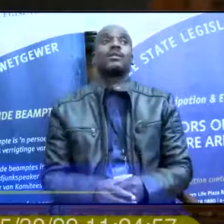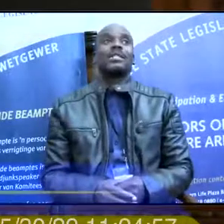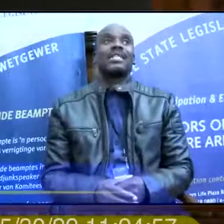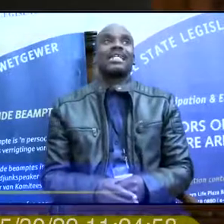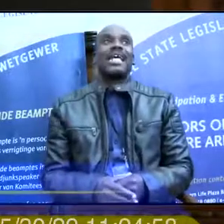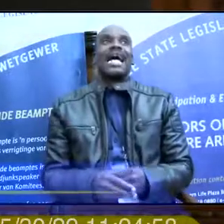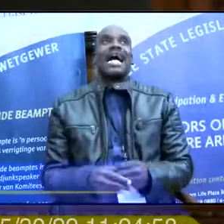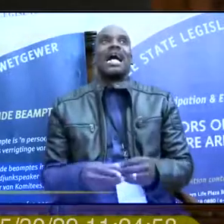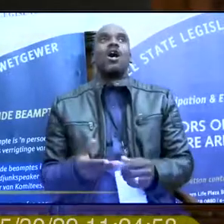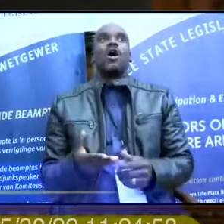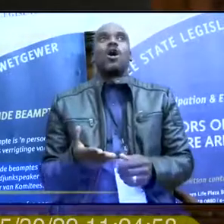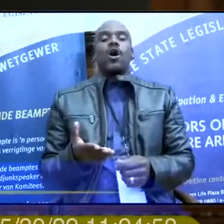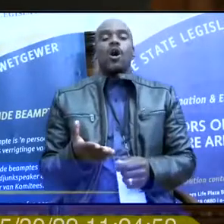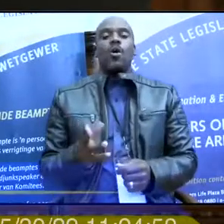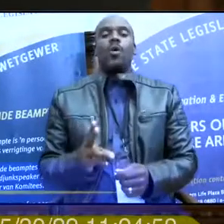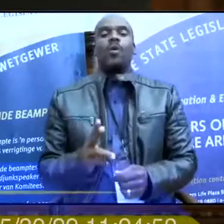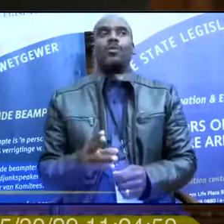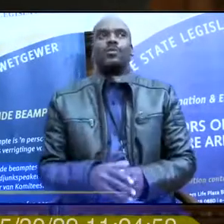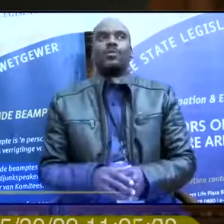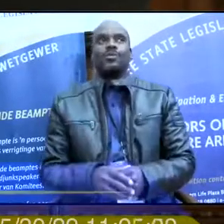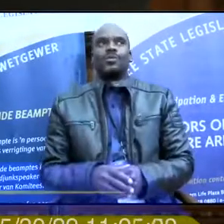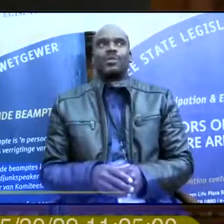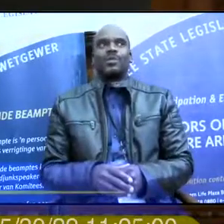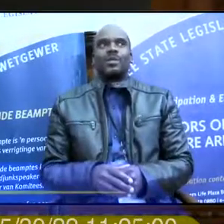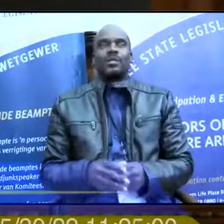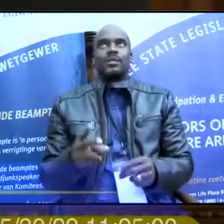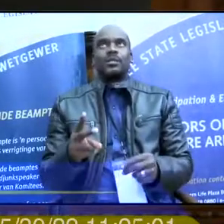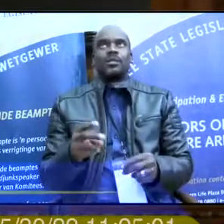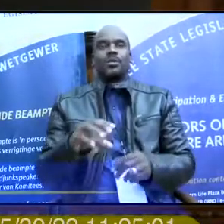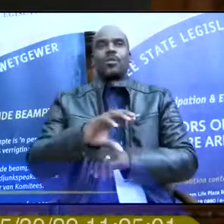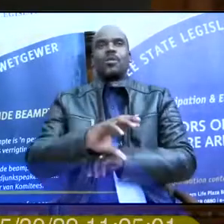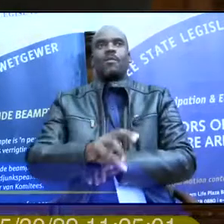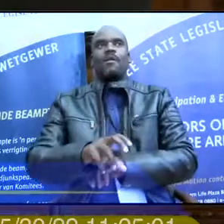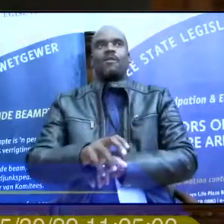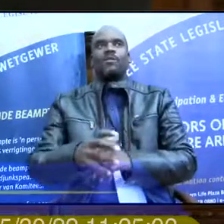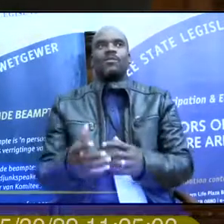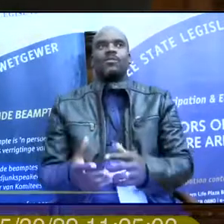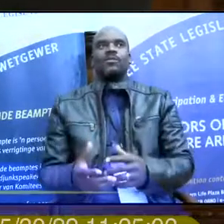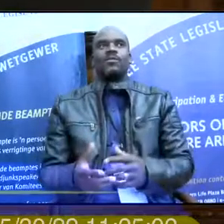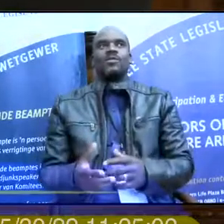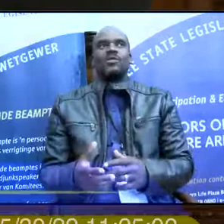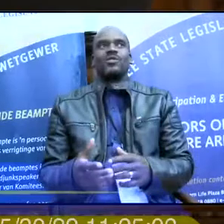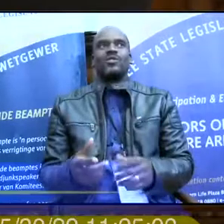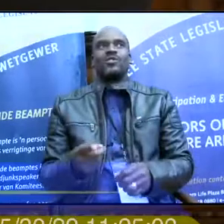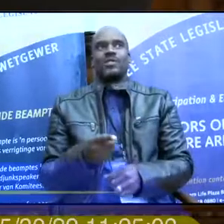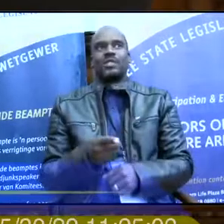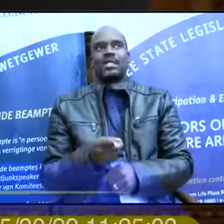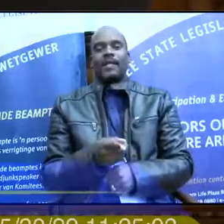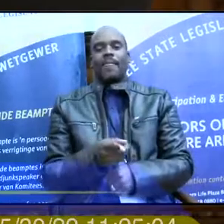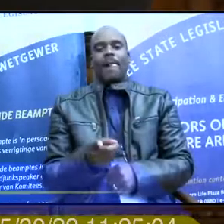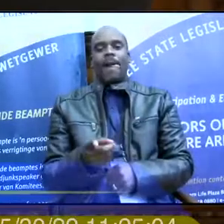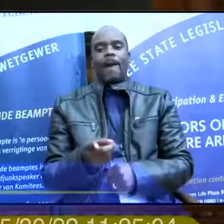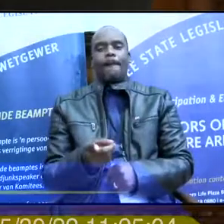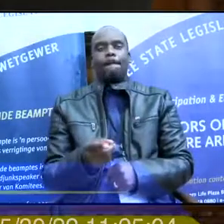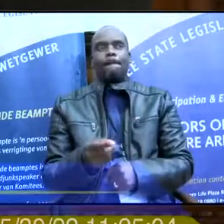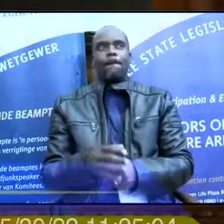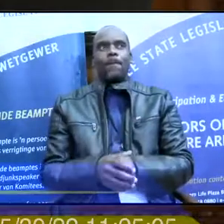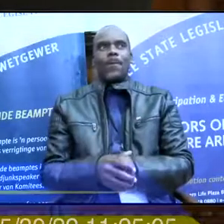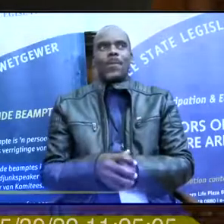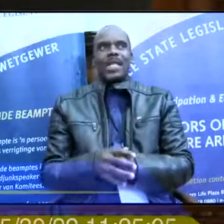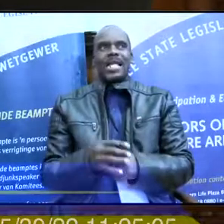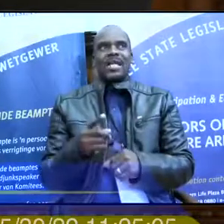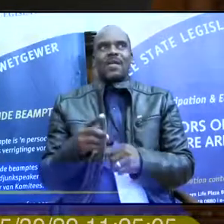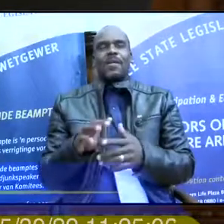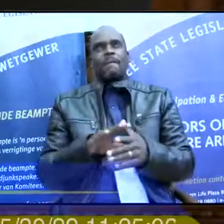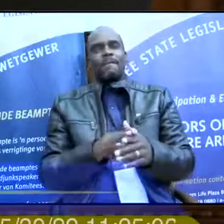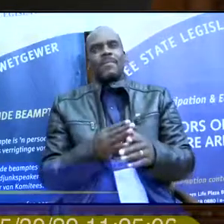those are the stuff that we as as provincial government when we do our oversight is asking those questions at a municipal level because we